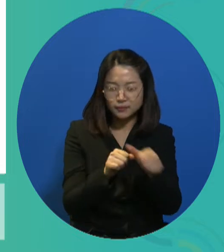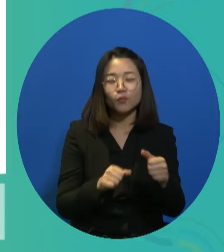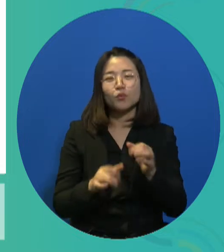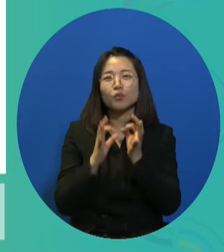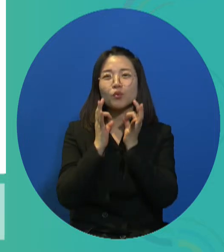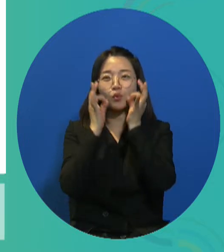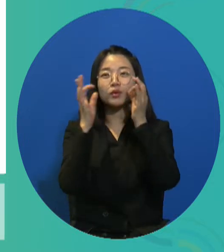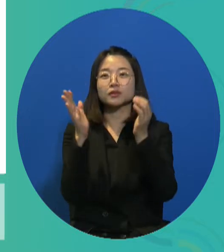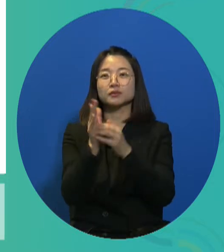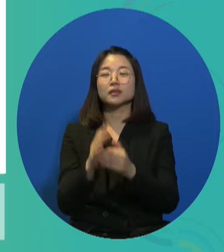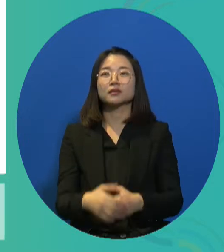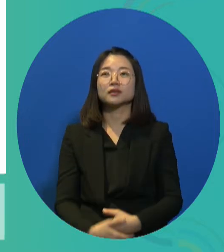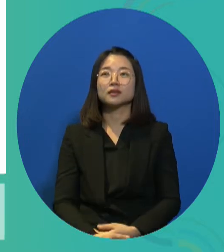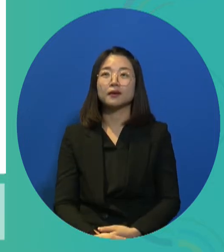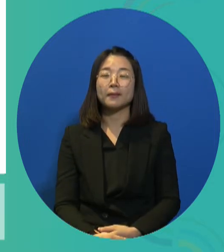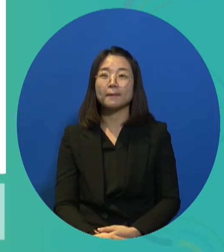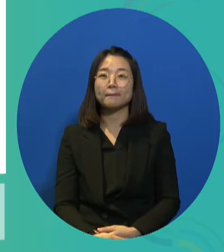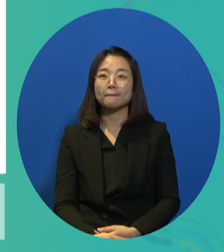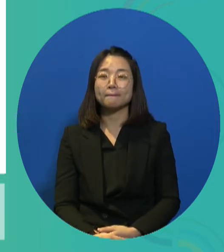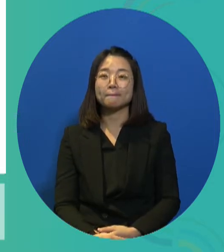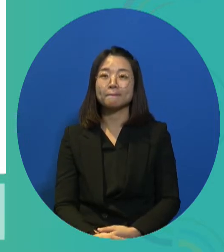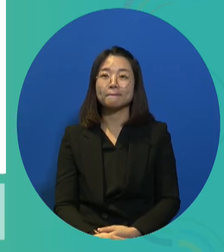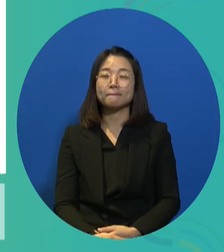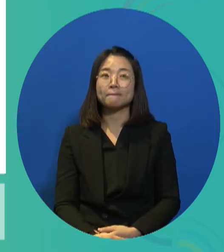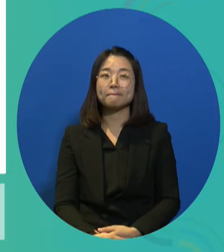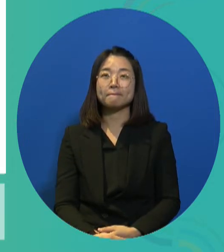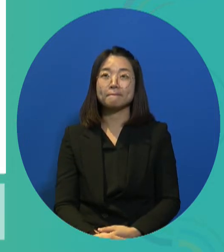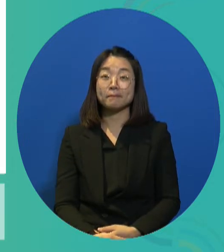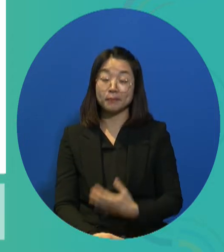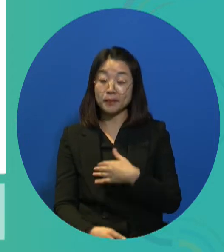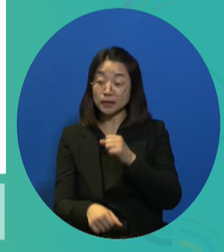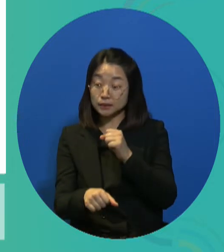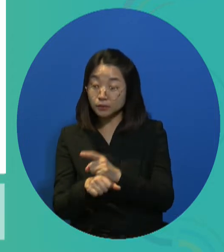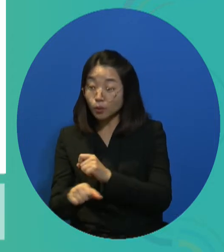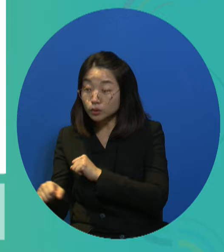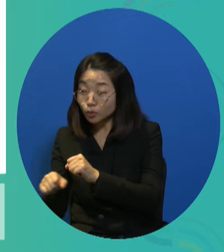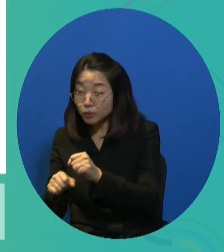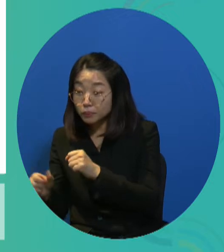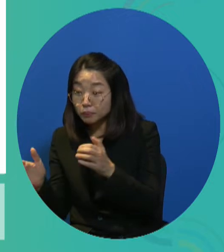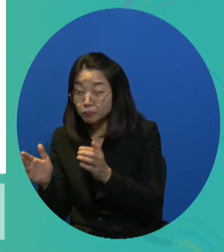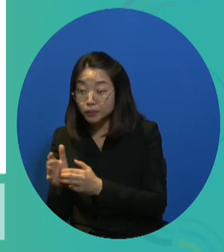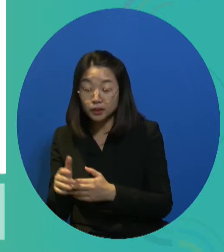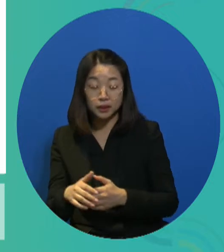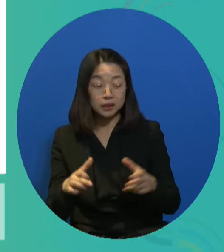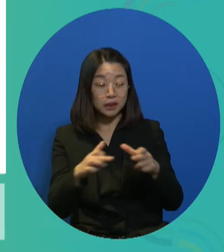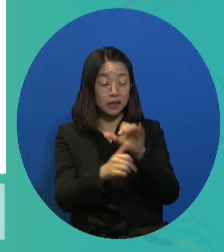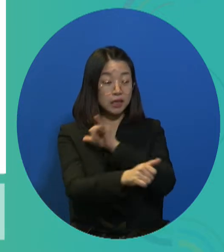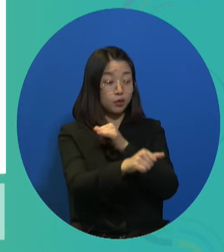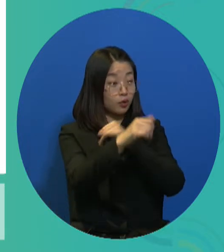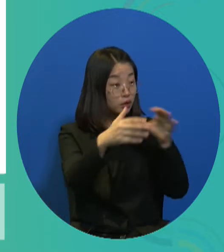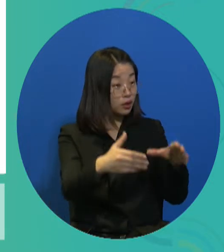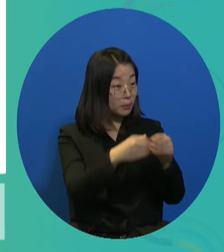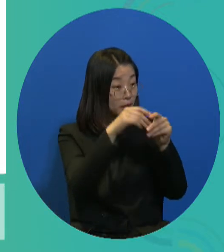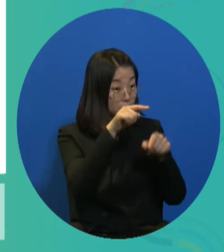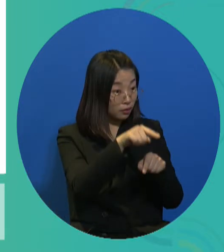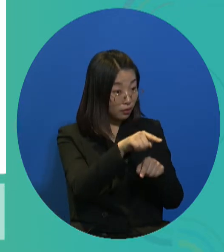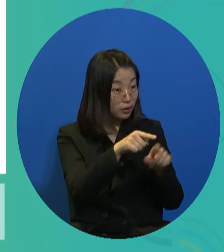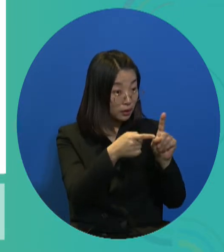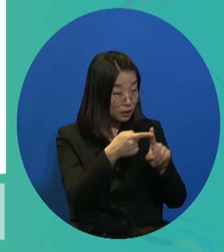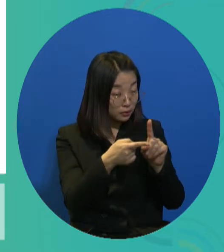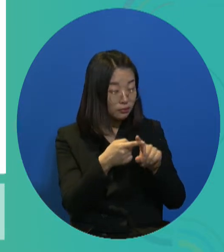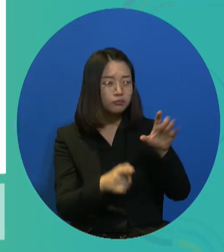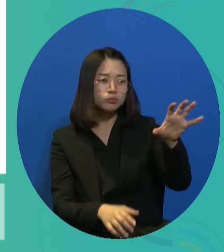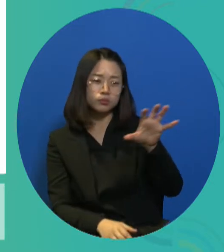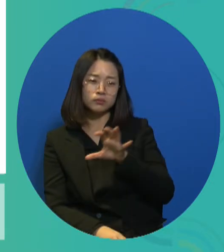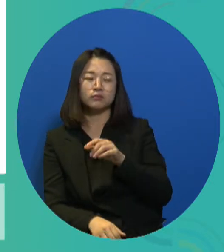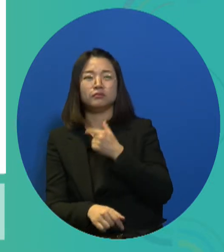way that we sought to approach this. It was actually the idea of the DPAC co-founder, Debbie